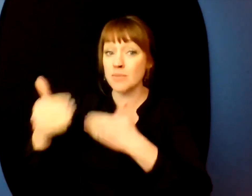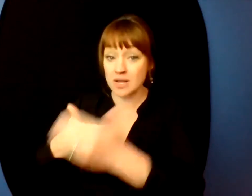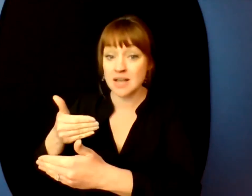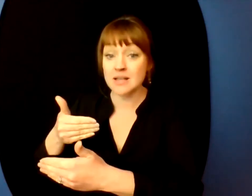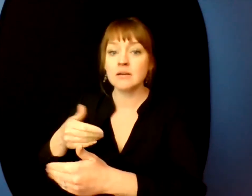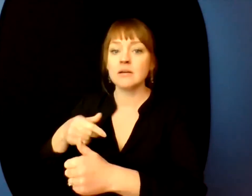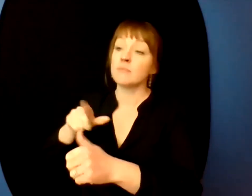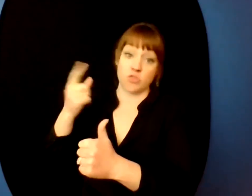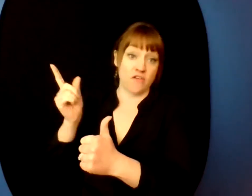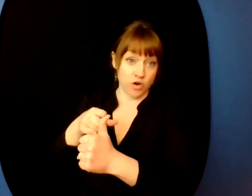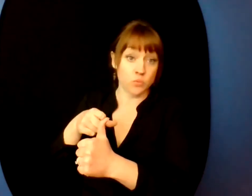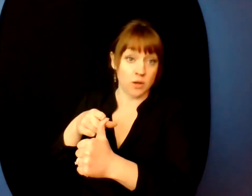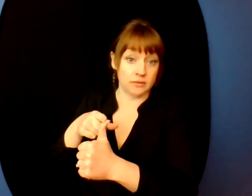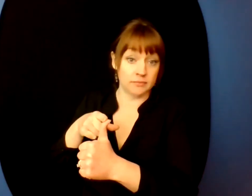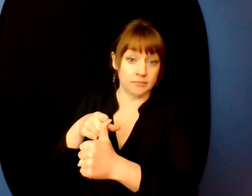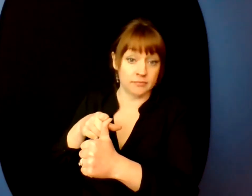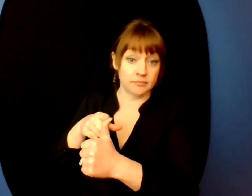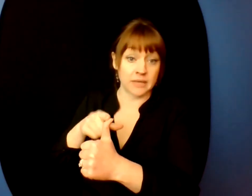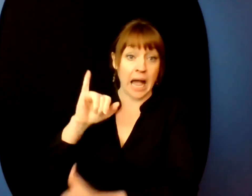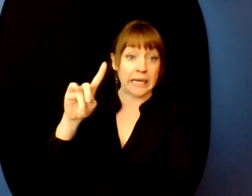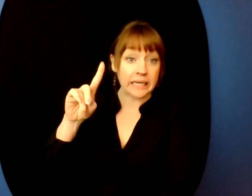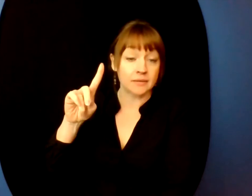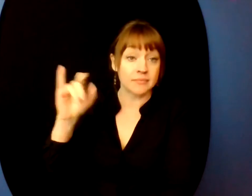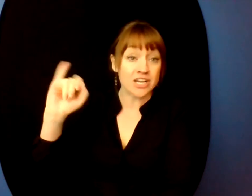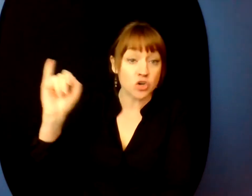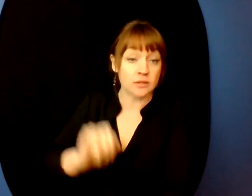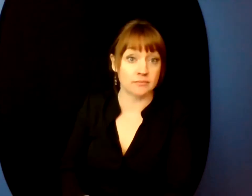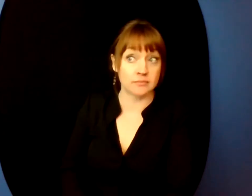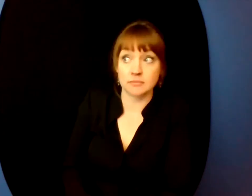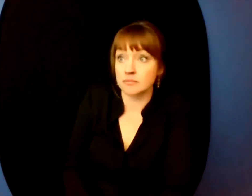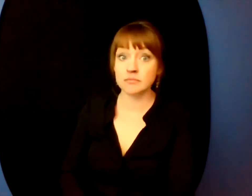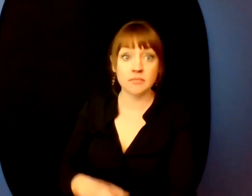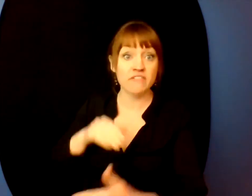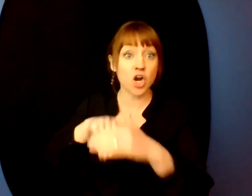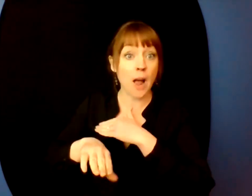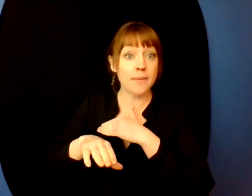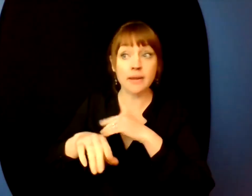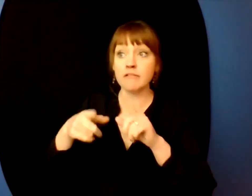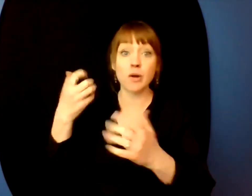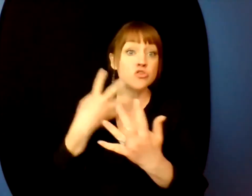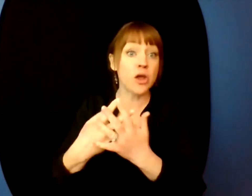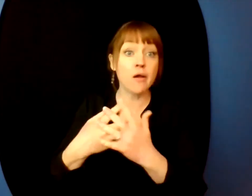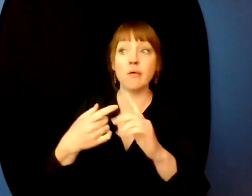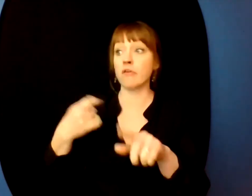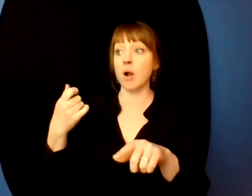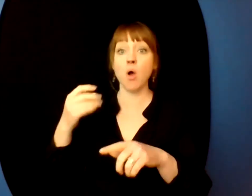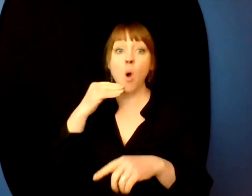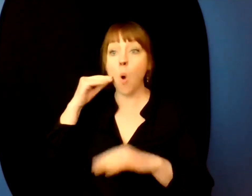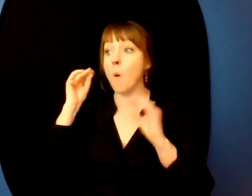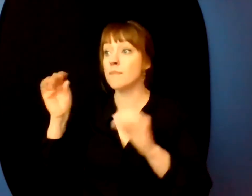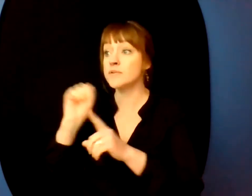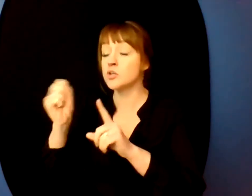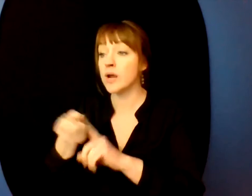the first one is an ID or insurance. So if they're coming off the street, or they're coming from jail, or just out of active